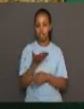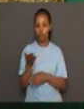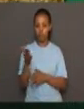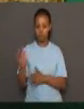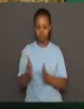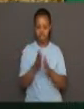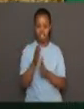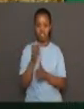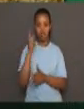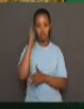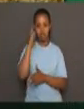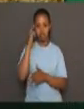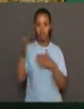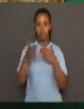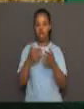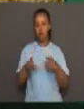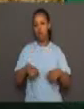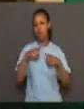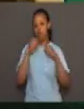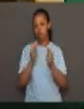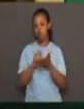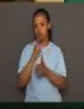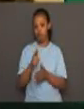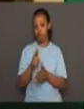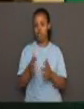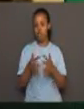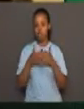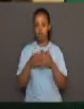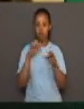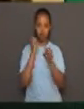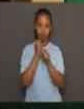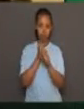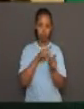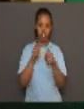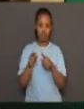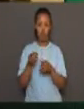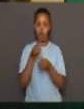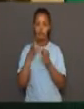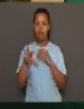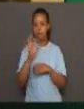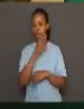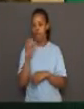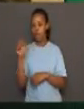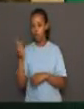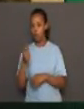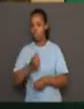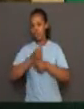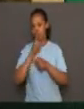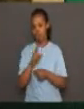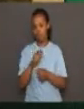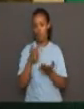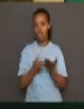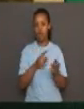to make it easier to survive. Making tools to find food and helping